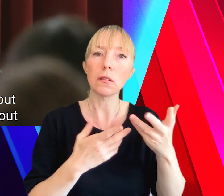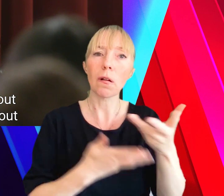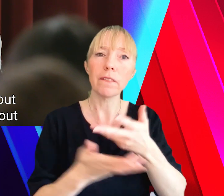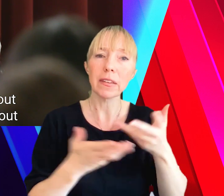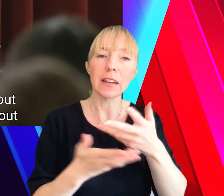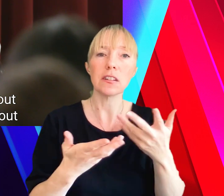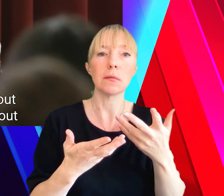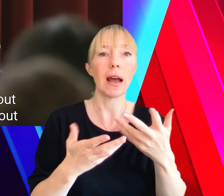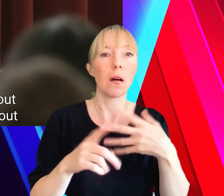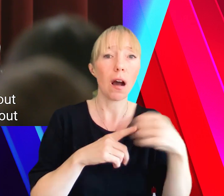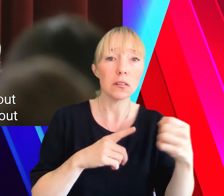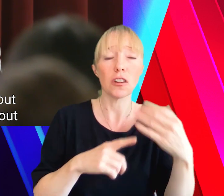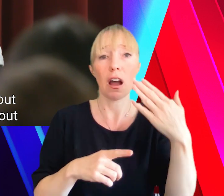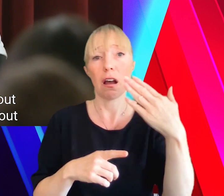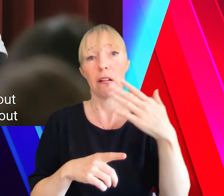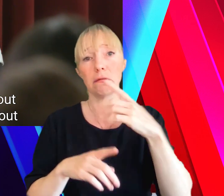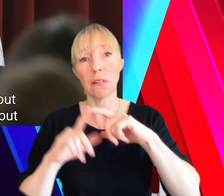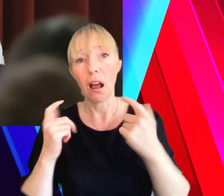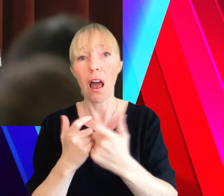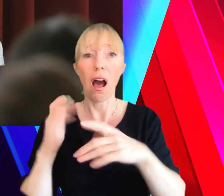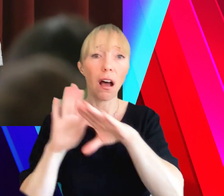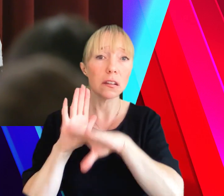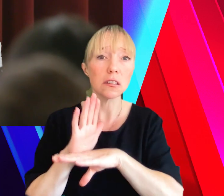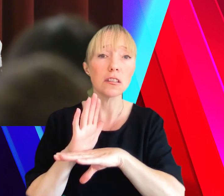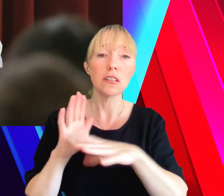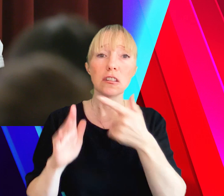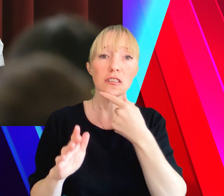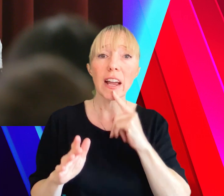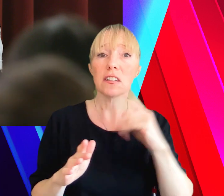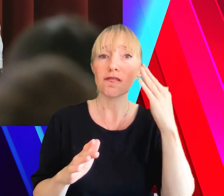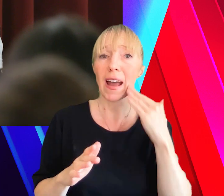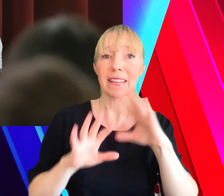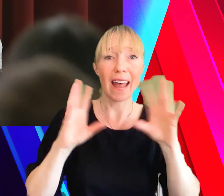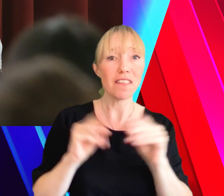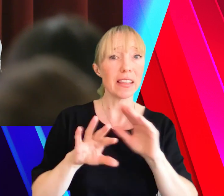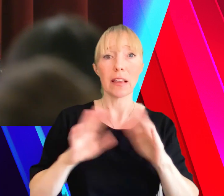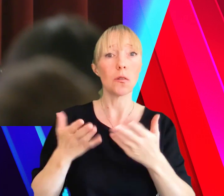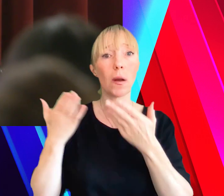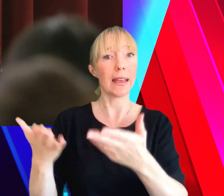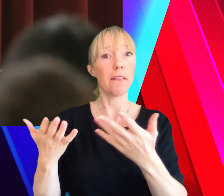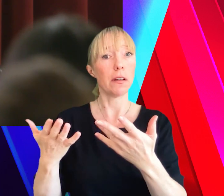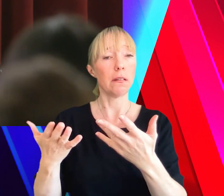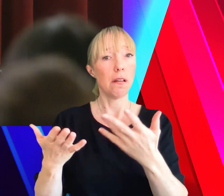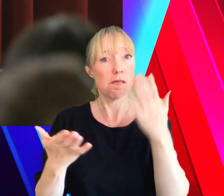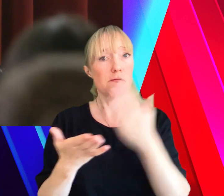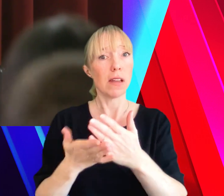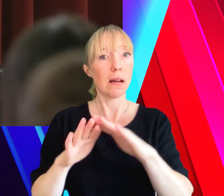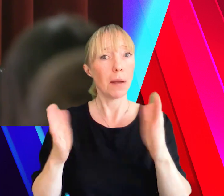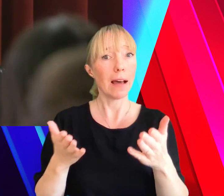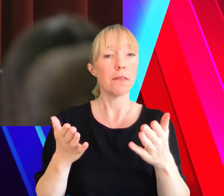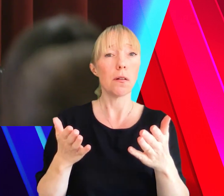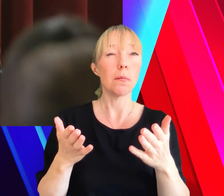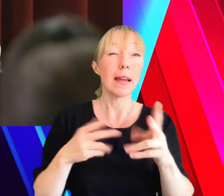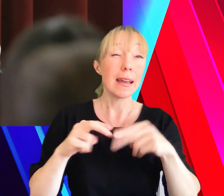had about representation, about queer culture, about, you know, class, gender, race, everything that's not being given a legitimate